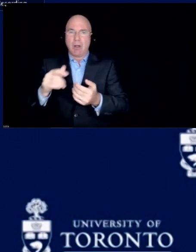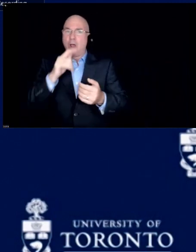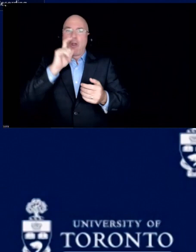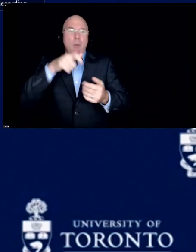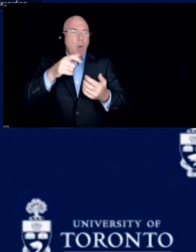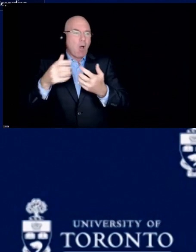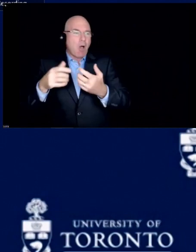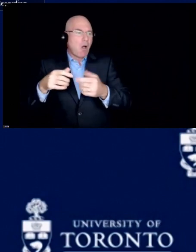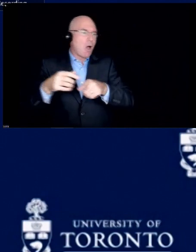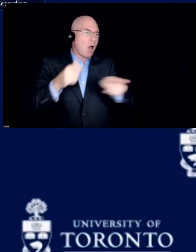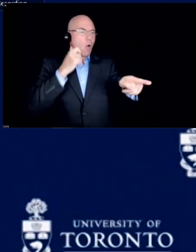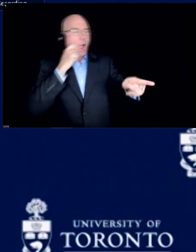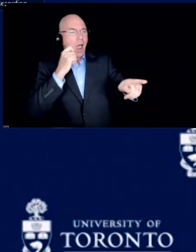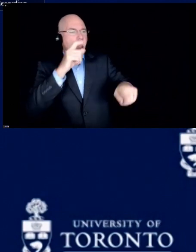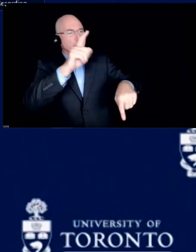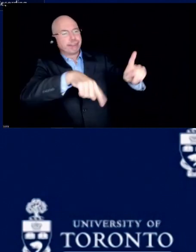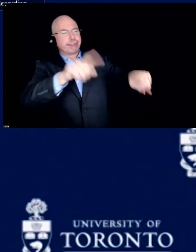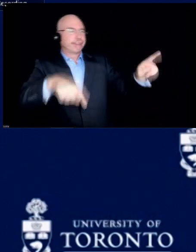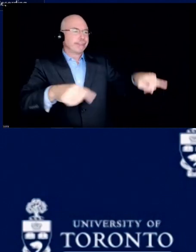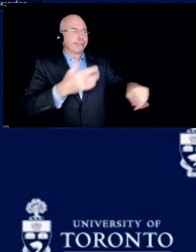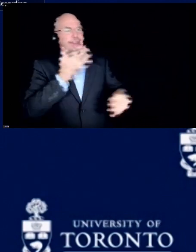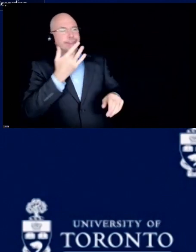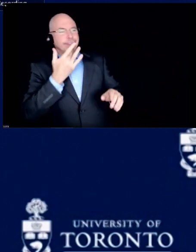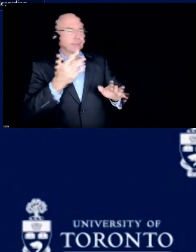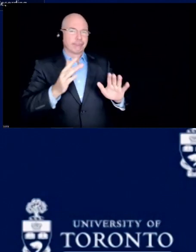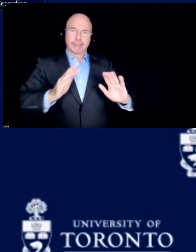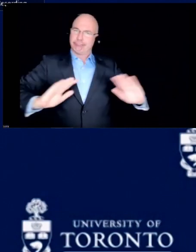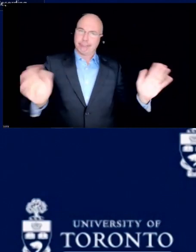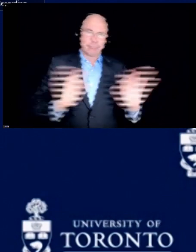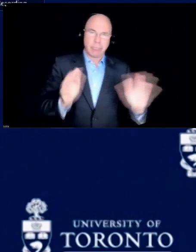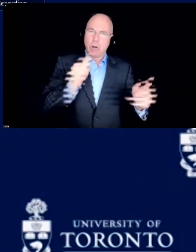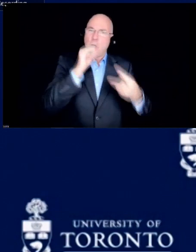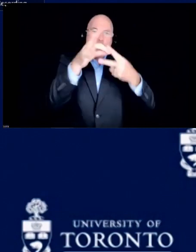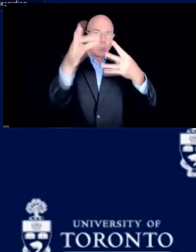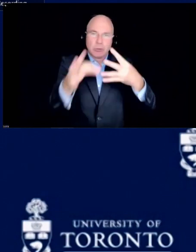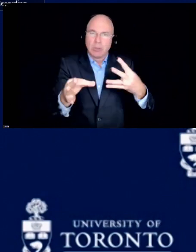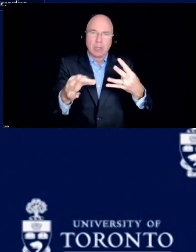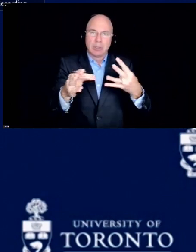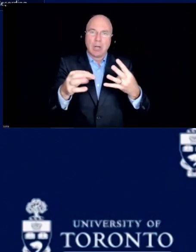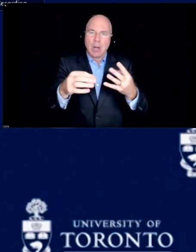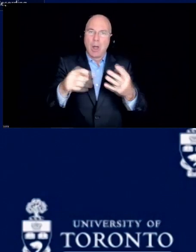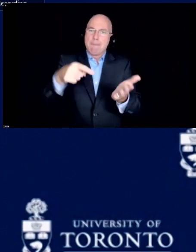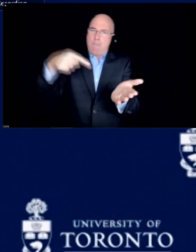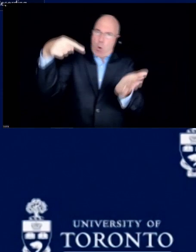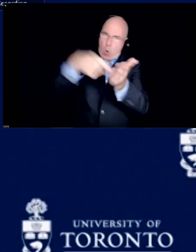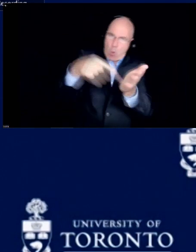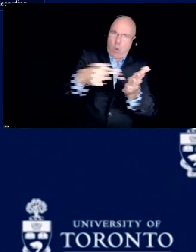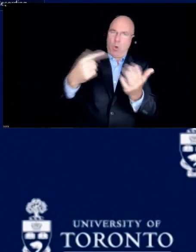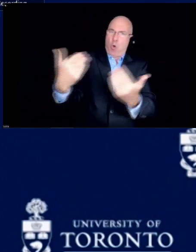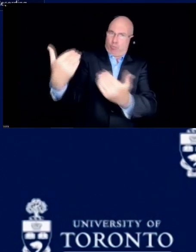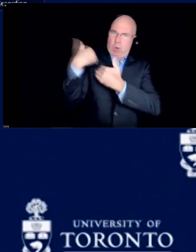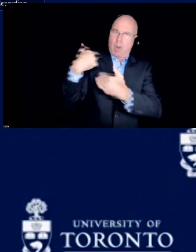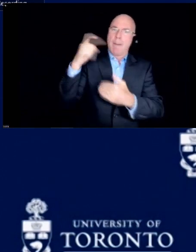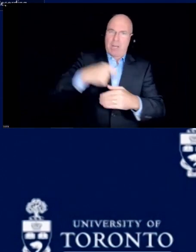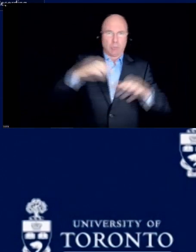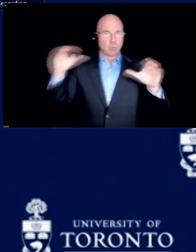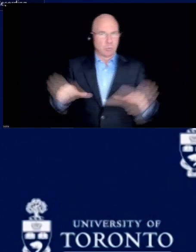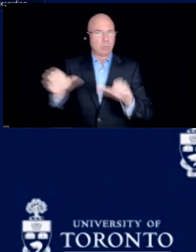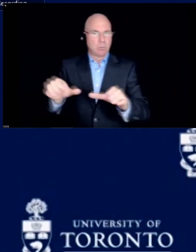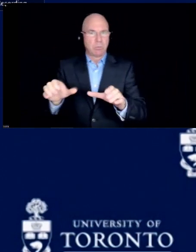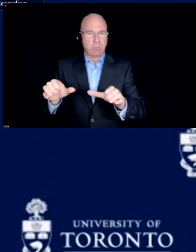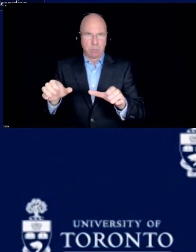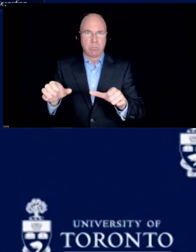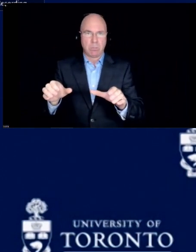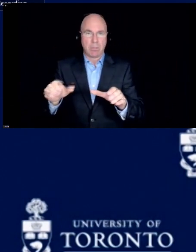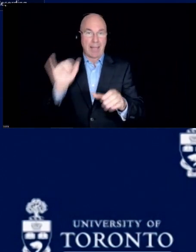This is not an option or a choice to be exercised. It is an obligation that we must deliver on. A critically